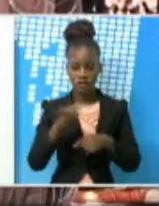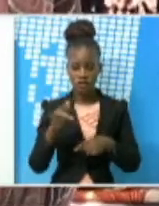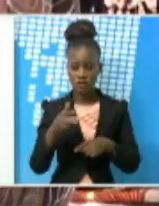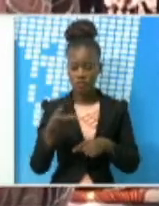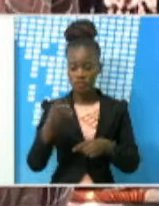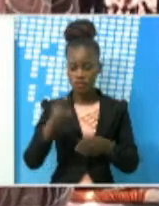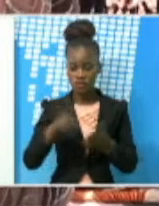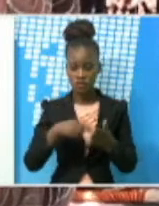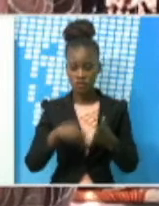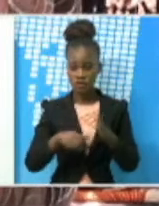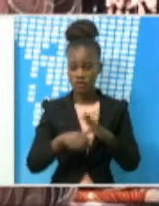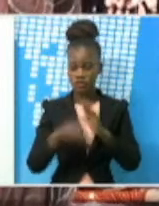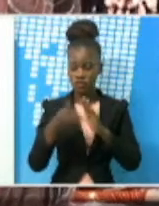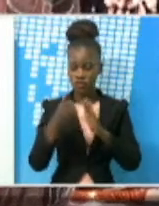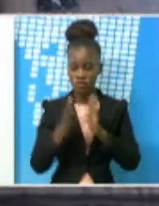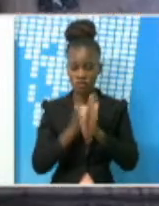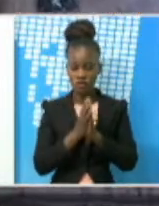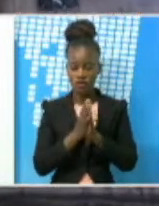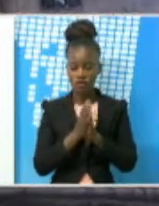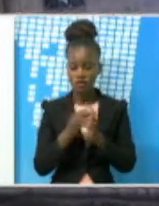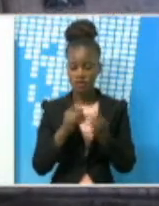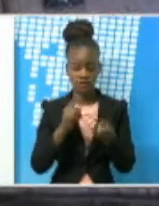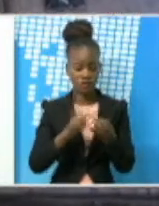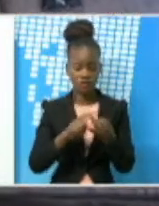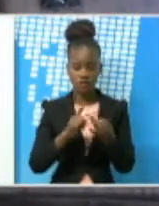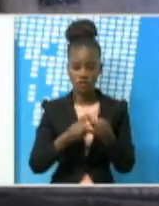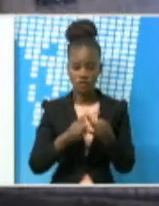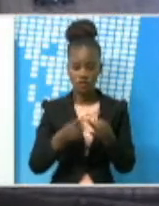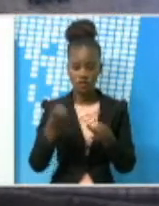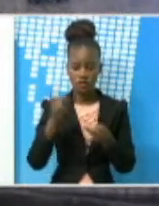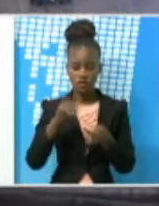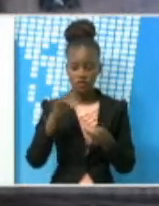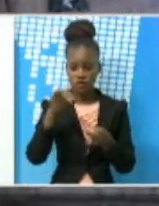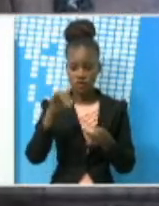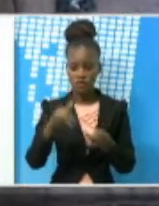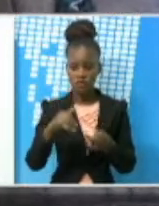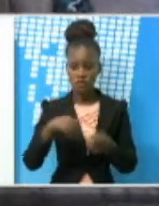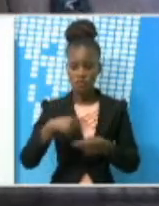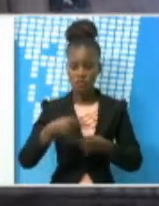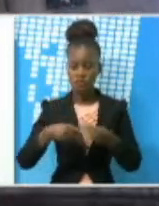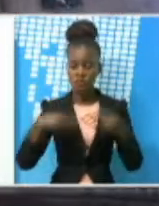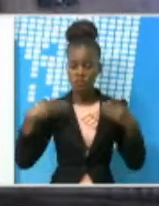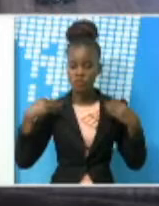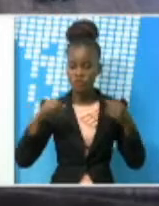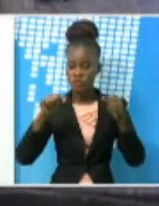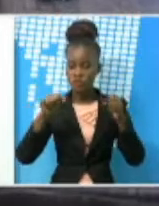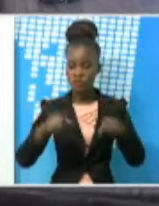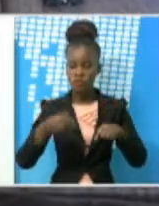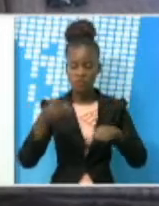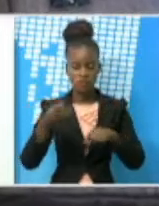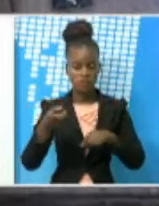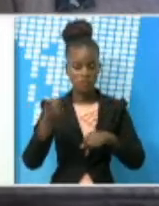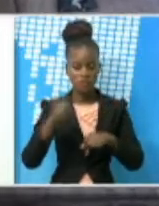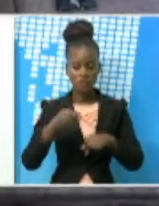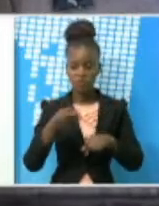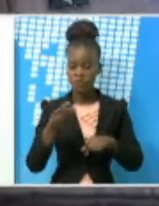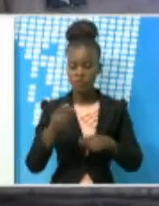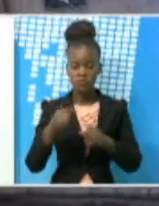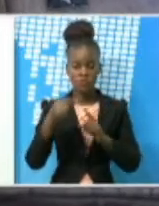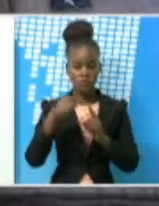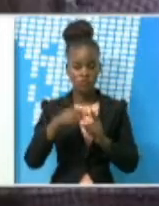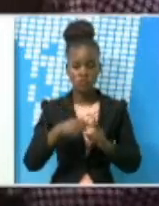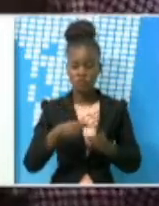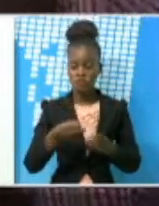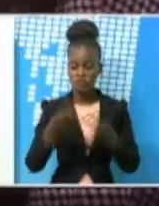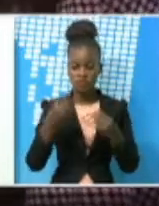under this category. Secondly, additional assistance in form of training and access to resources like money and tools is required